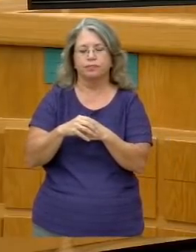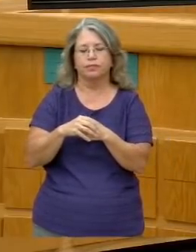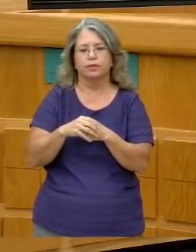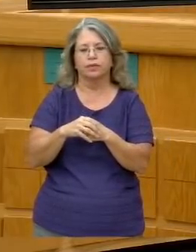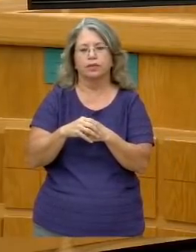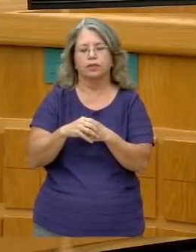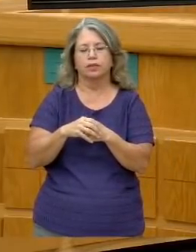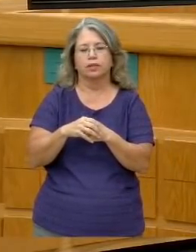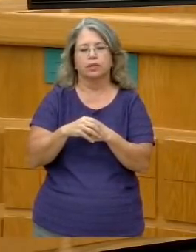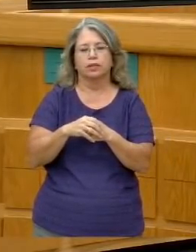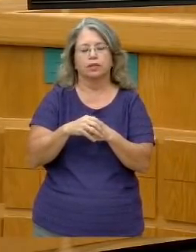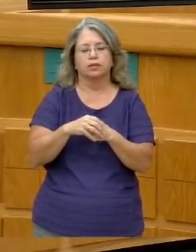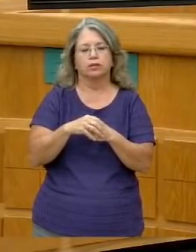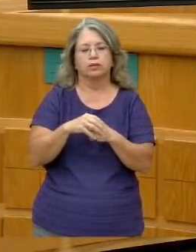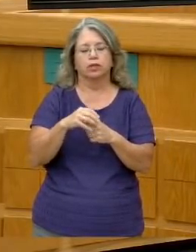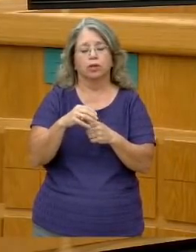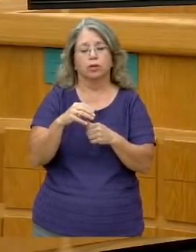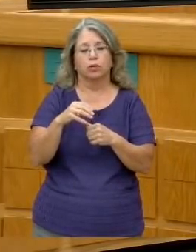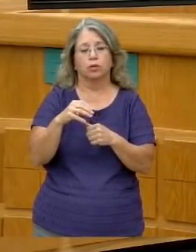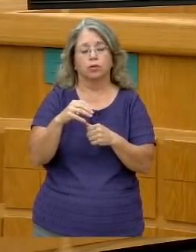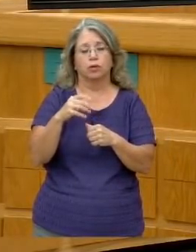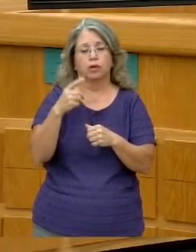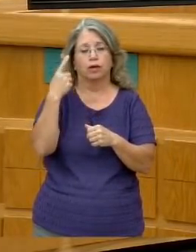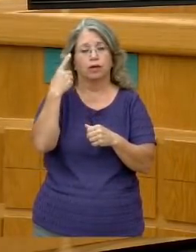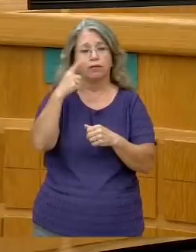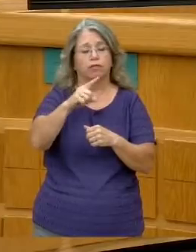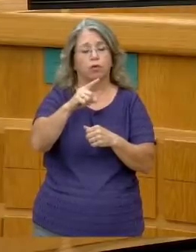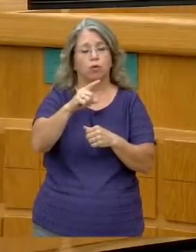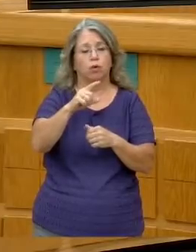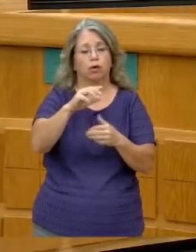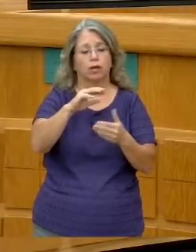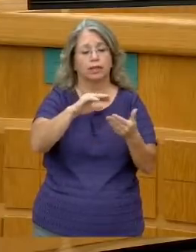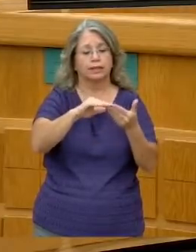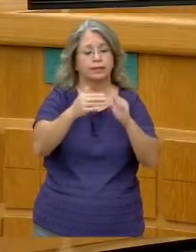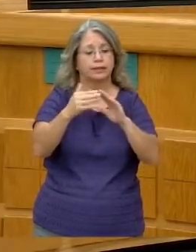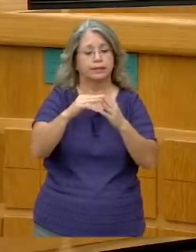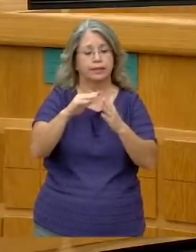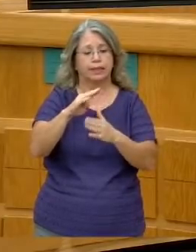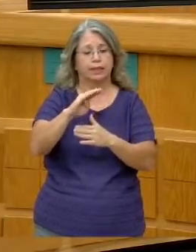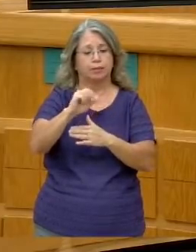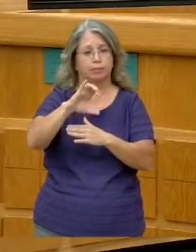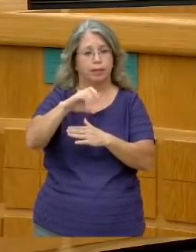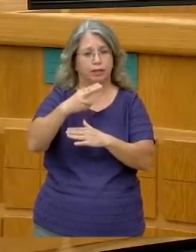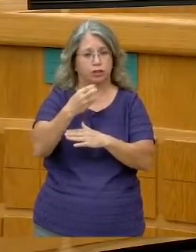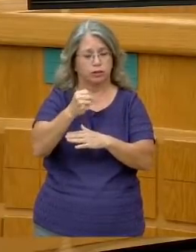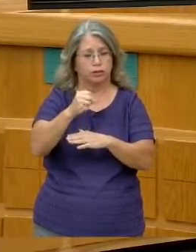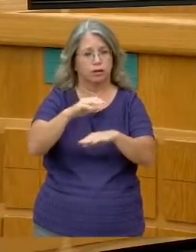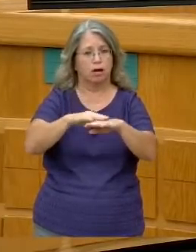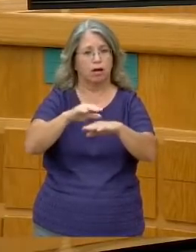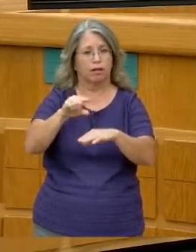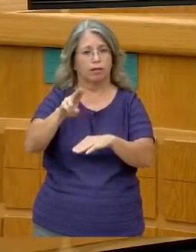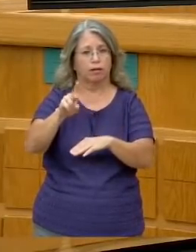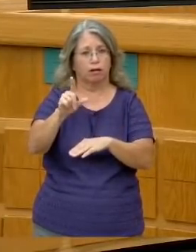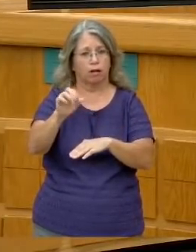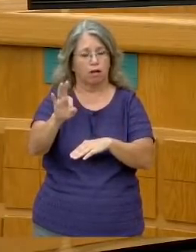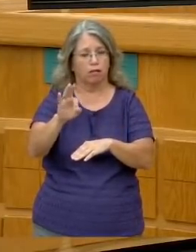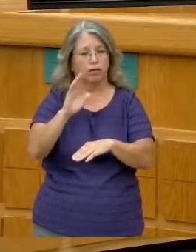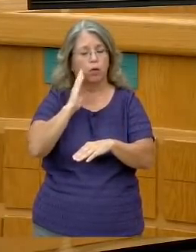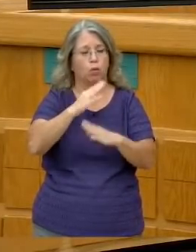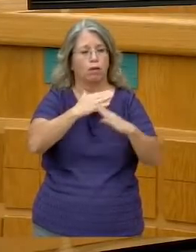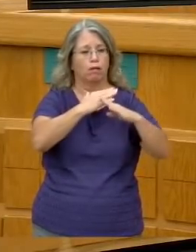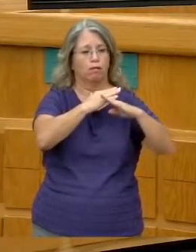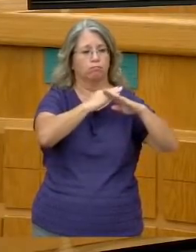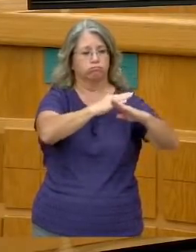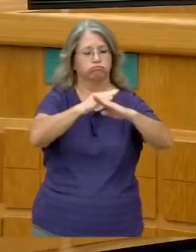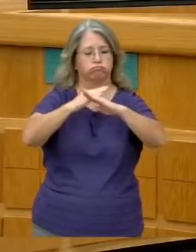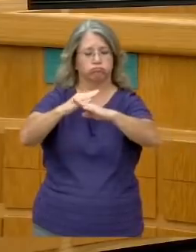vehicular access will be restricted to the city's beaches on the Gulf, right? So there's several points of entry where